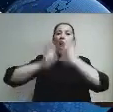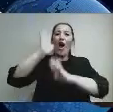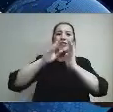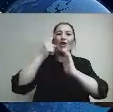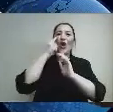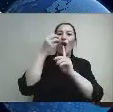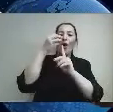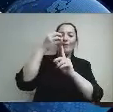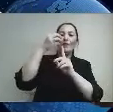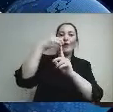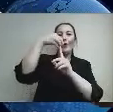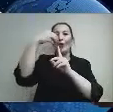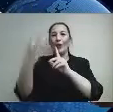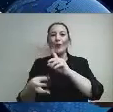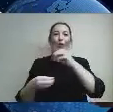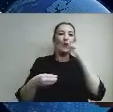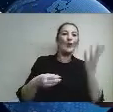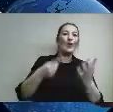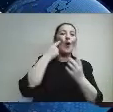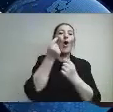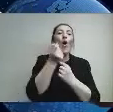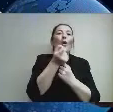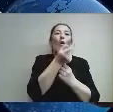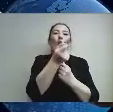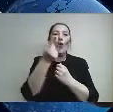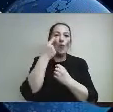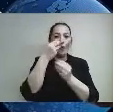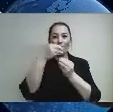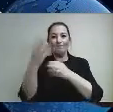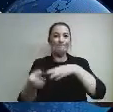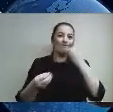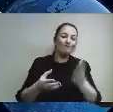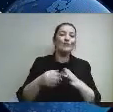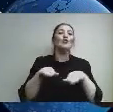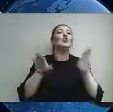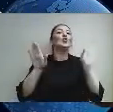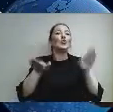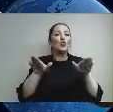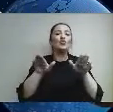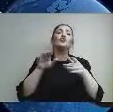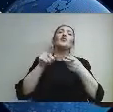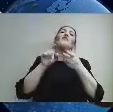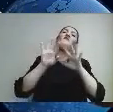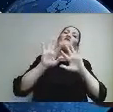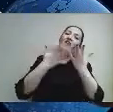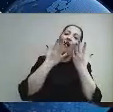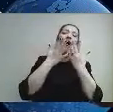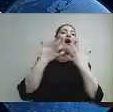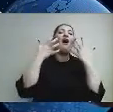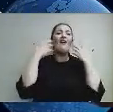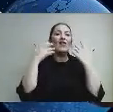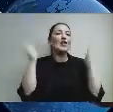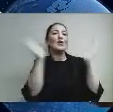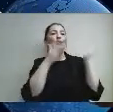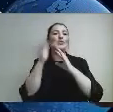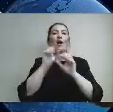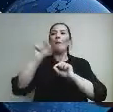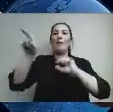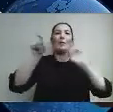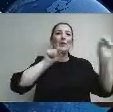spawned by the distribution of seeds in the environment through factors like